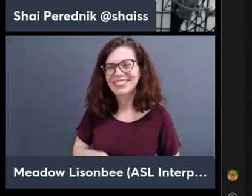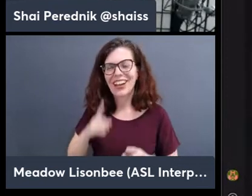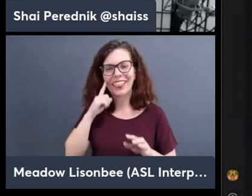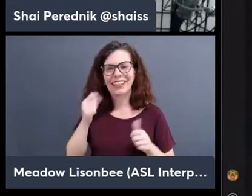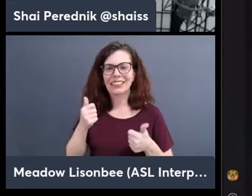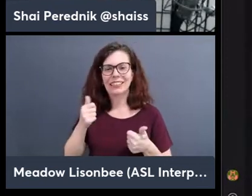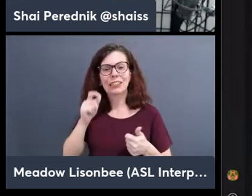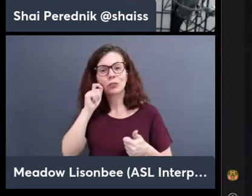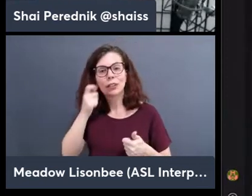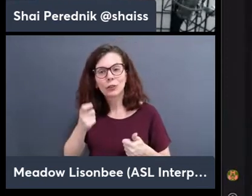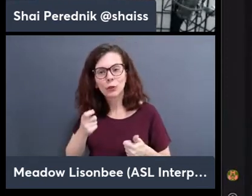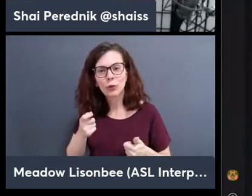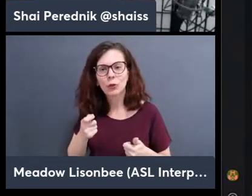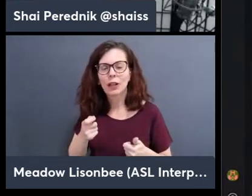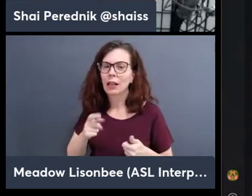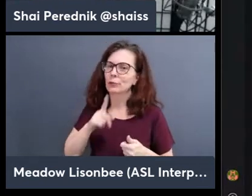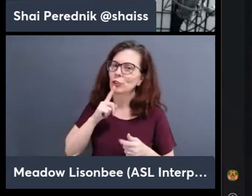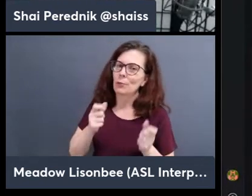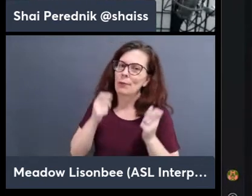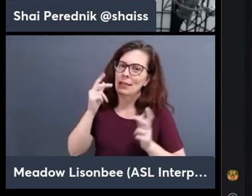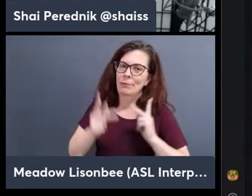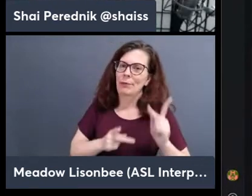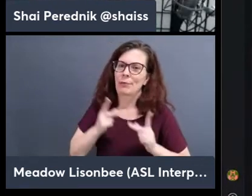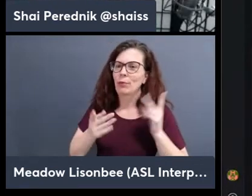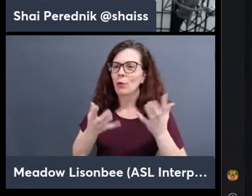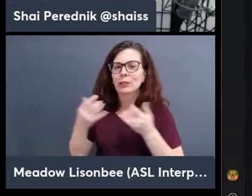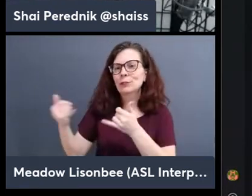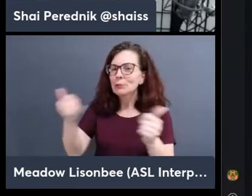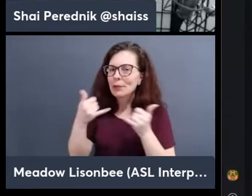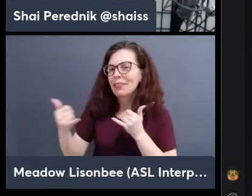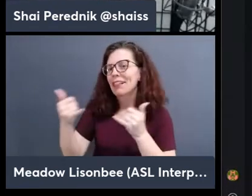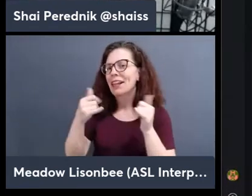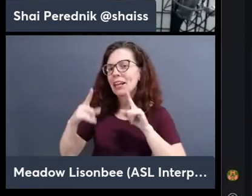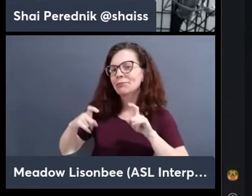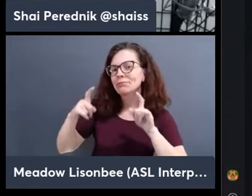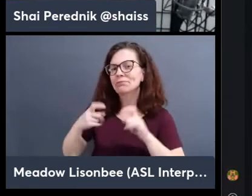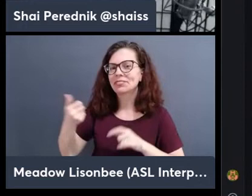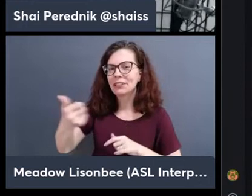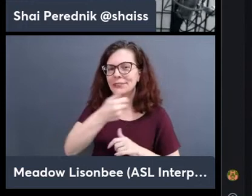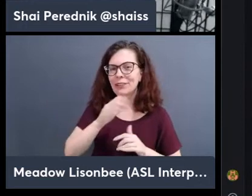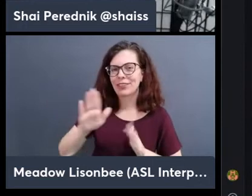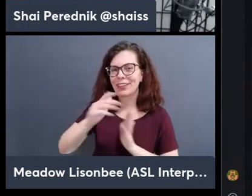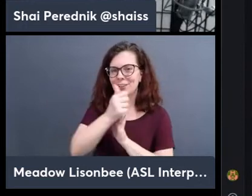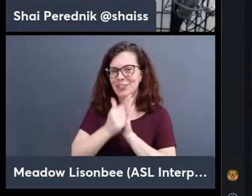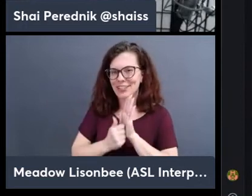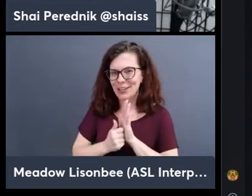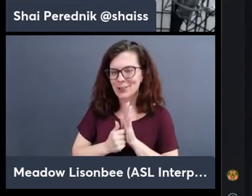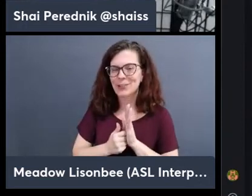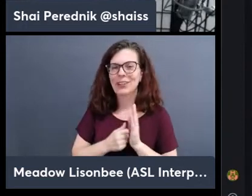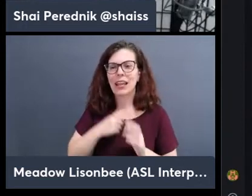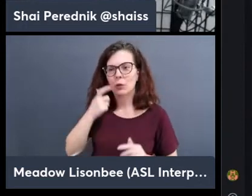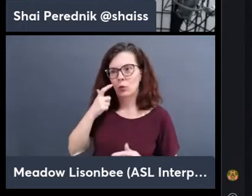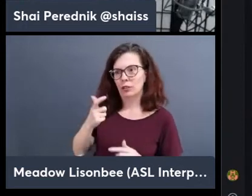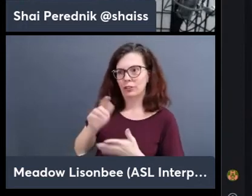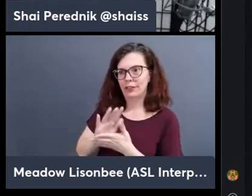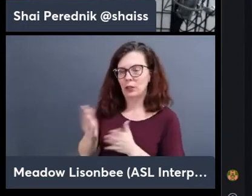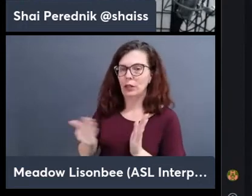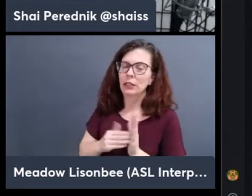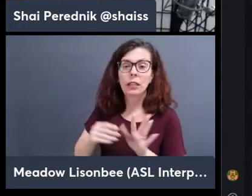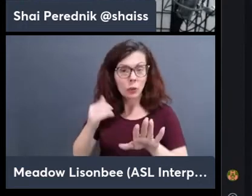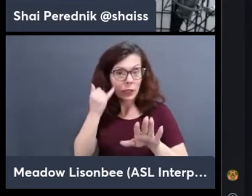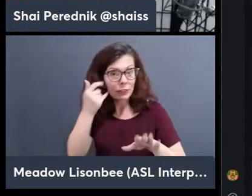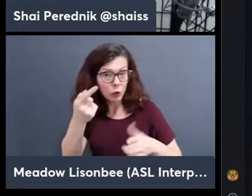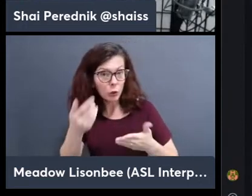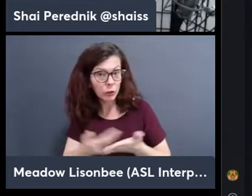really cool. I'm sure a lot of people would kind of want to play around with this in their own account and watch this video. So again, for those who are